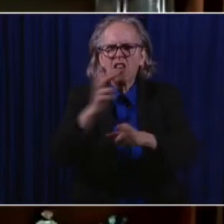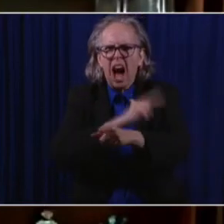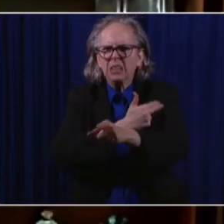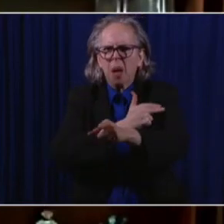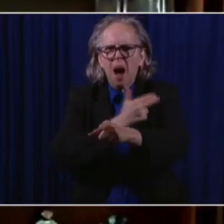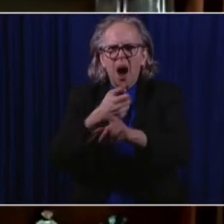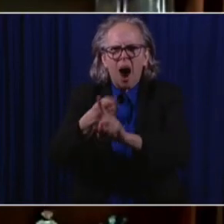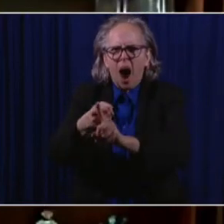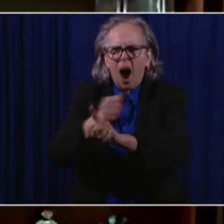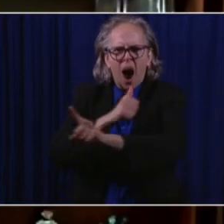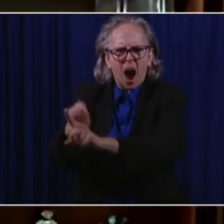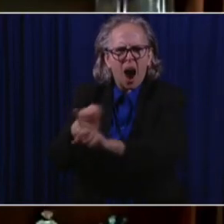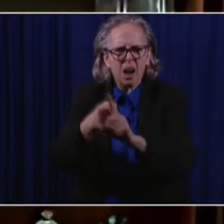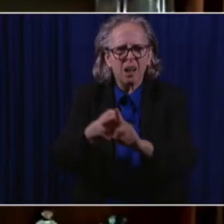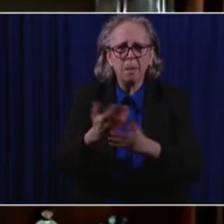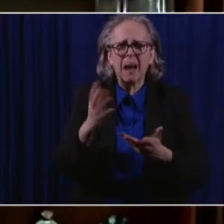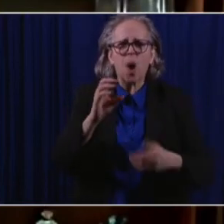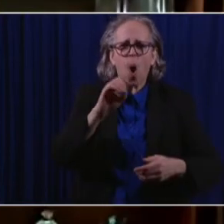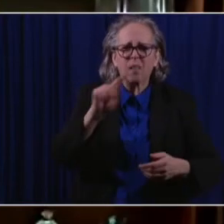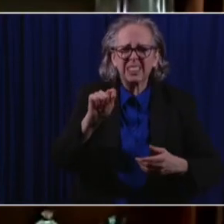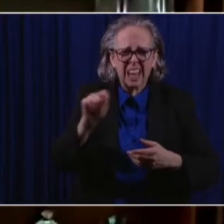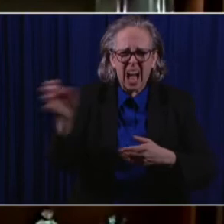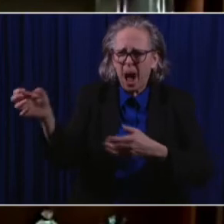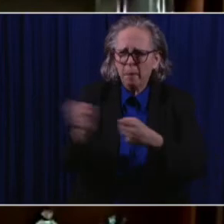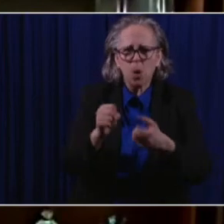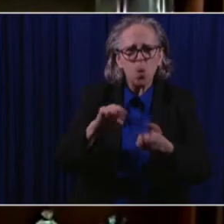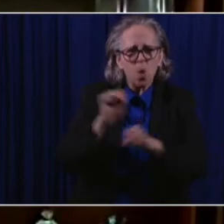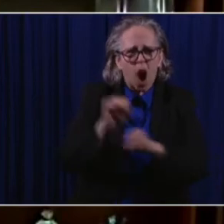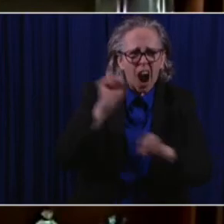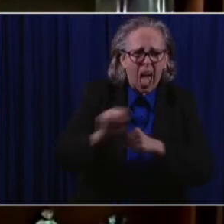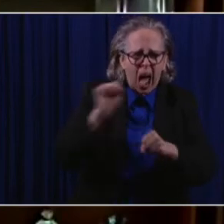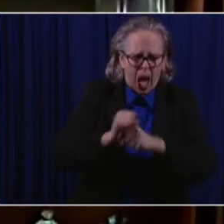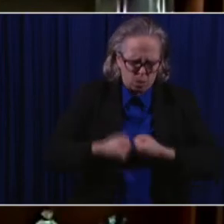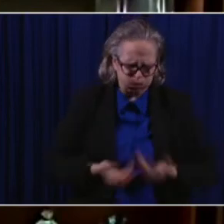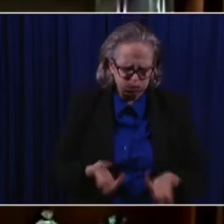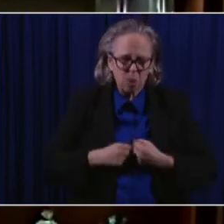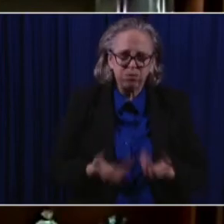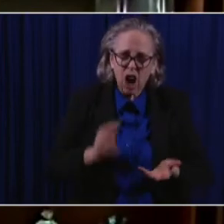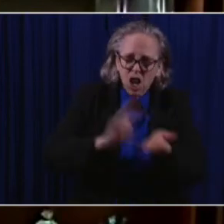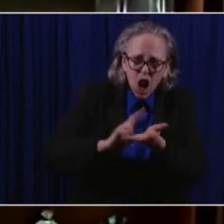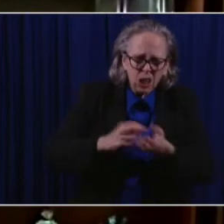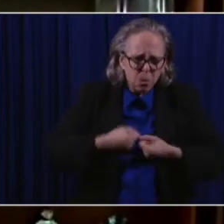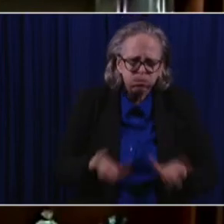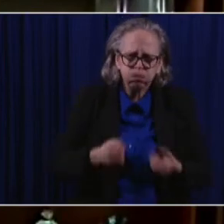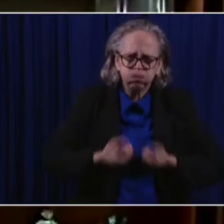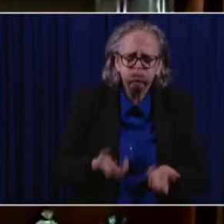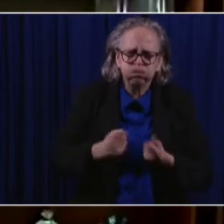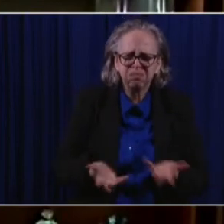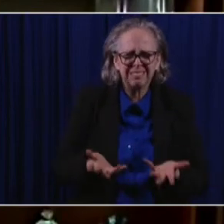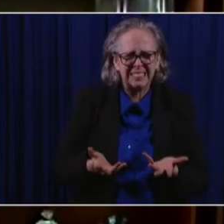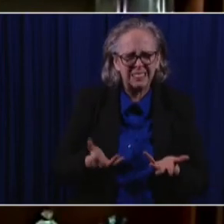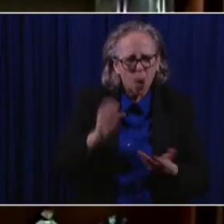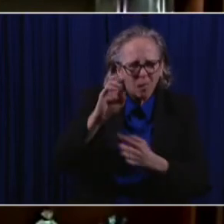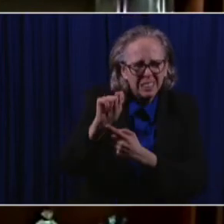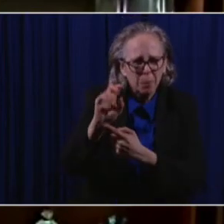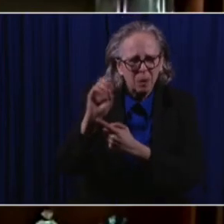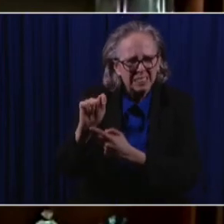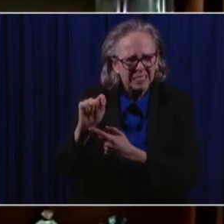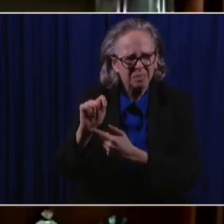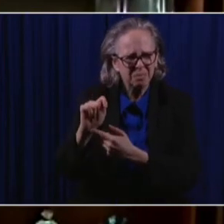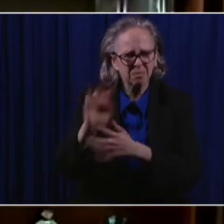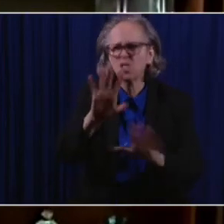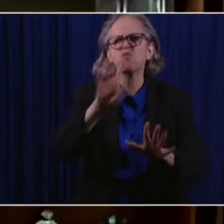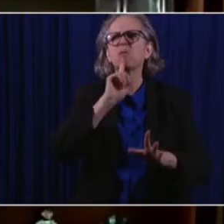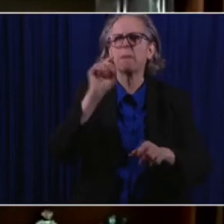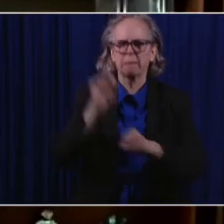sure that they really continue to provide the highest quality care for which they've been trained to do. And this issue around burnout is very real. If